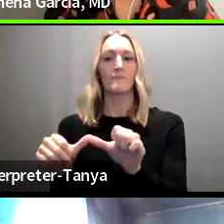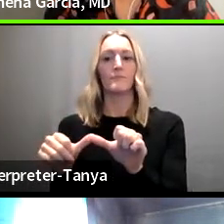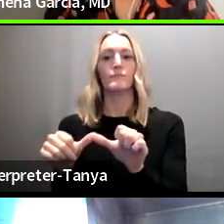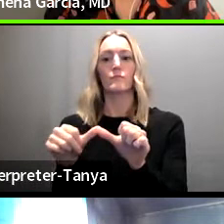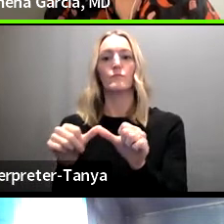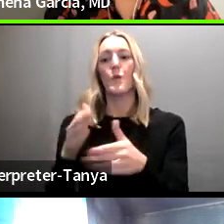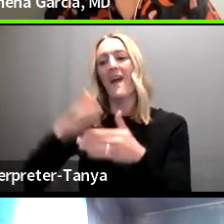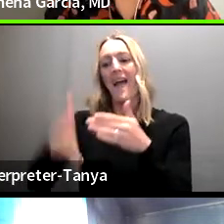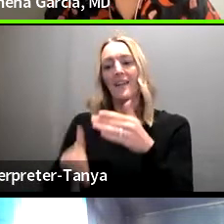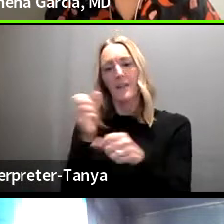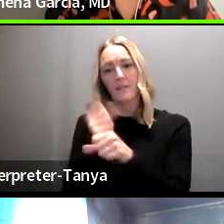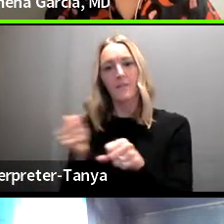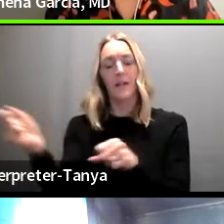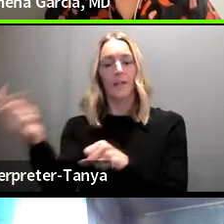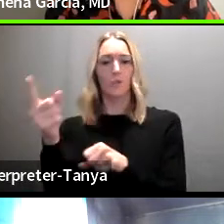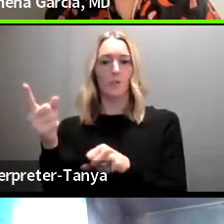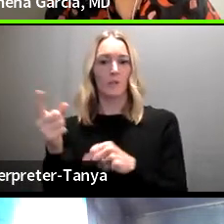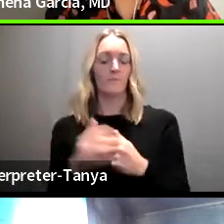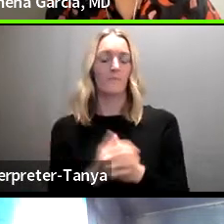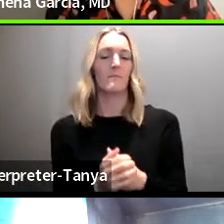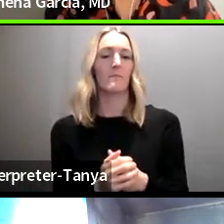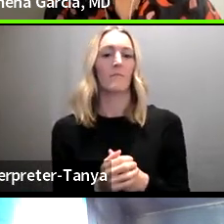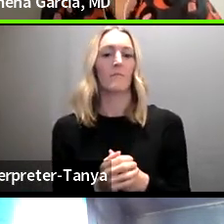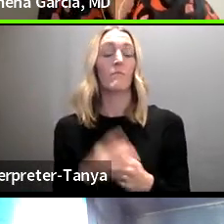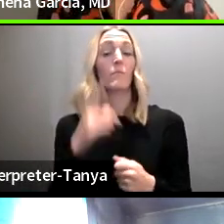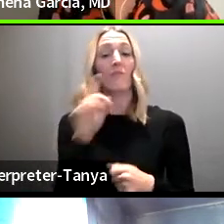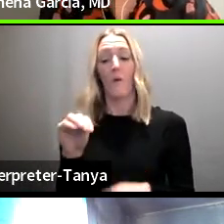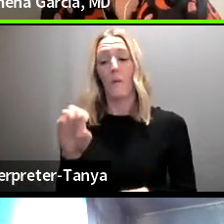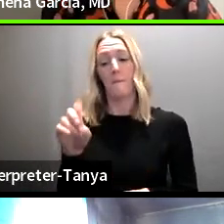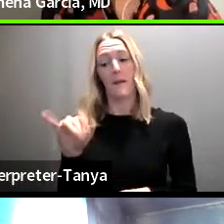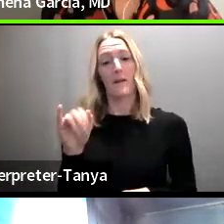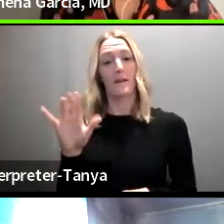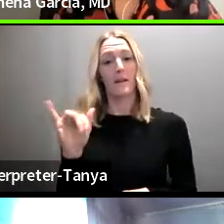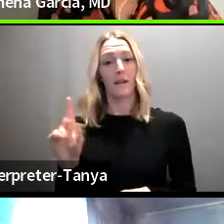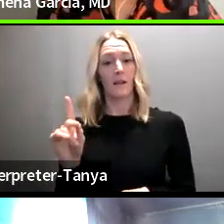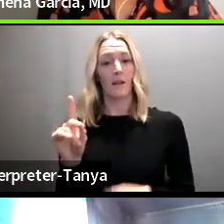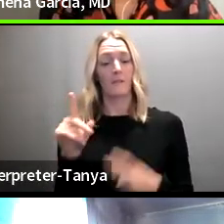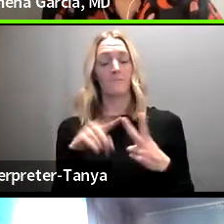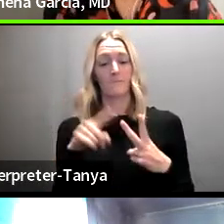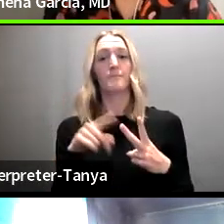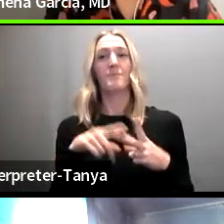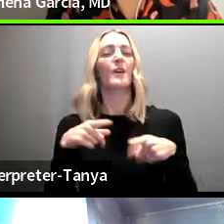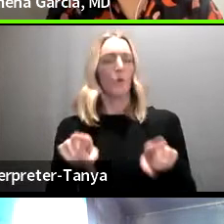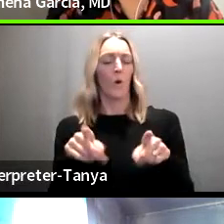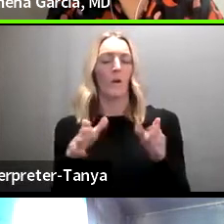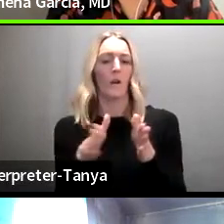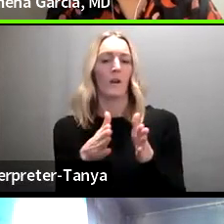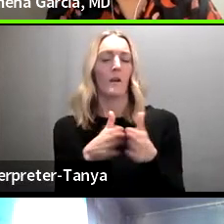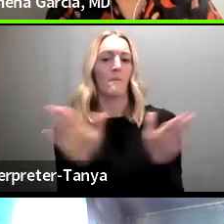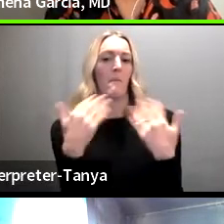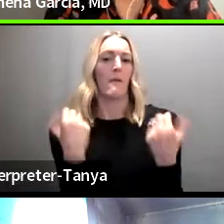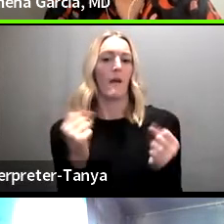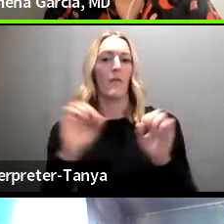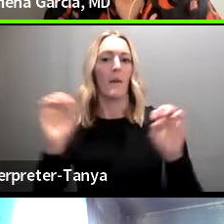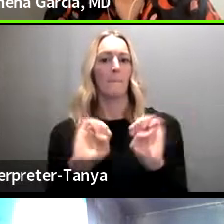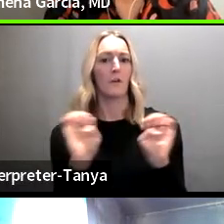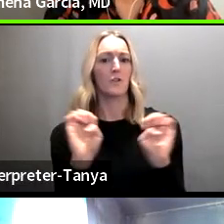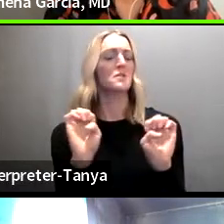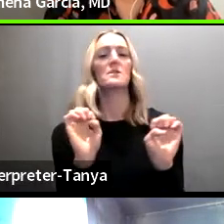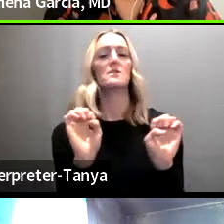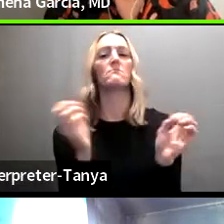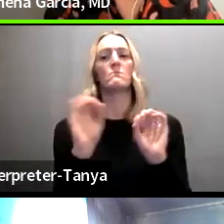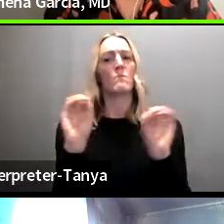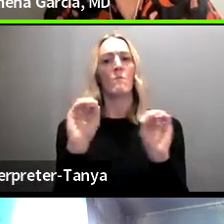next year. And then in terms of Medicaid, so during the public health emergency, nobody had their coverage terminated